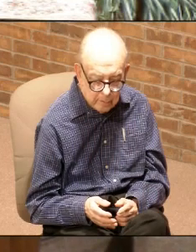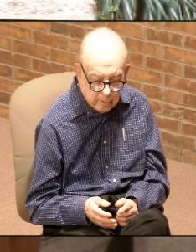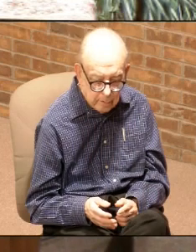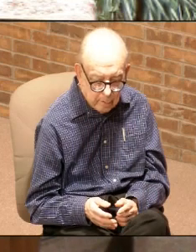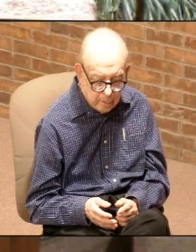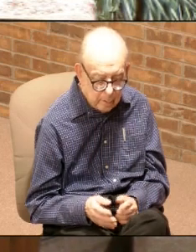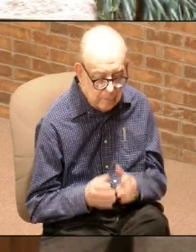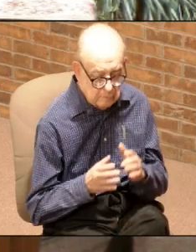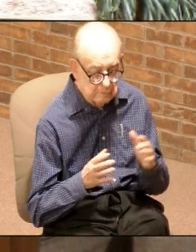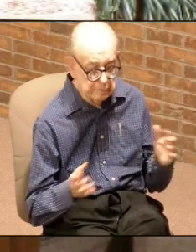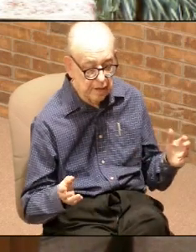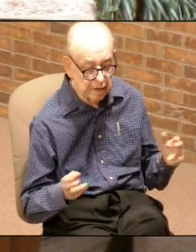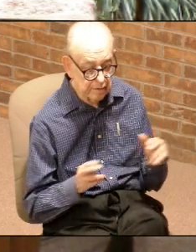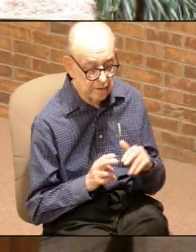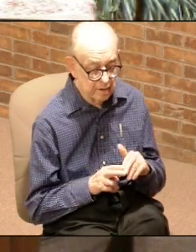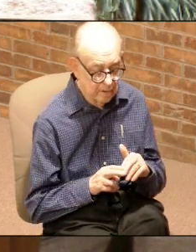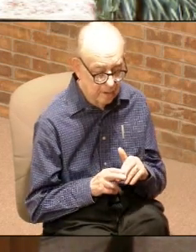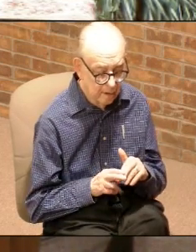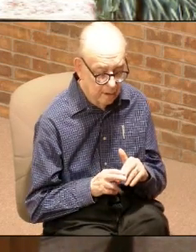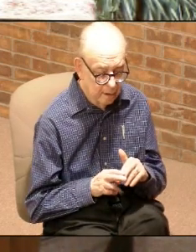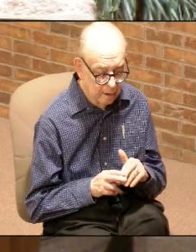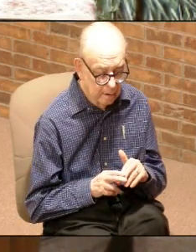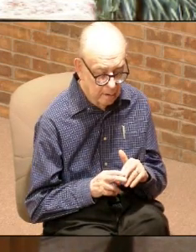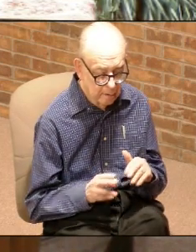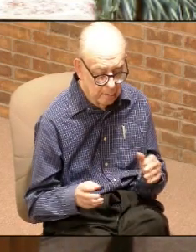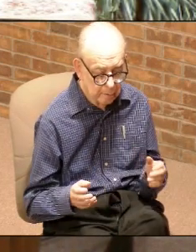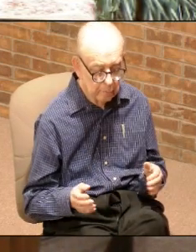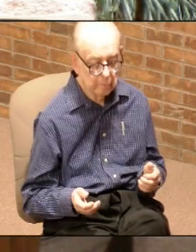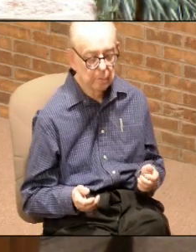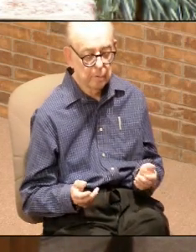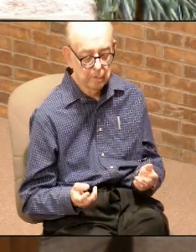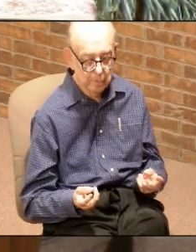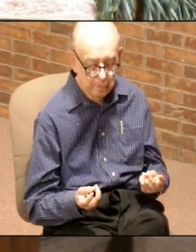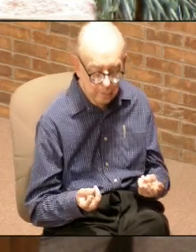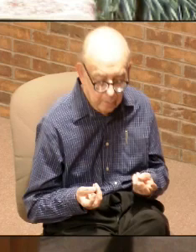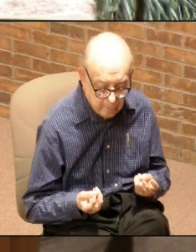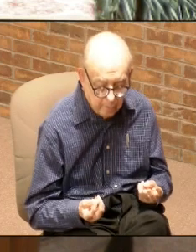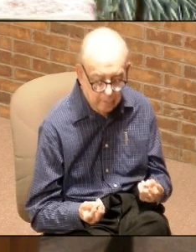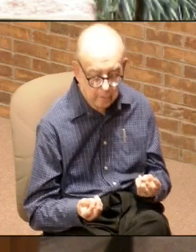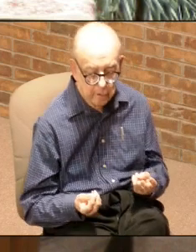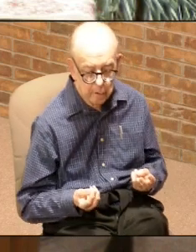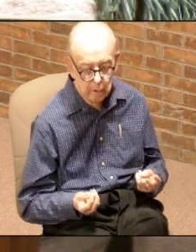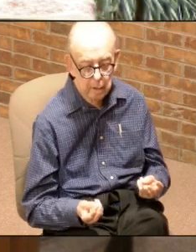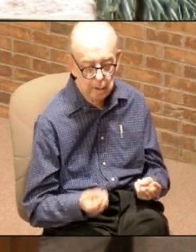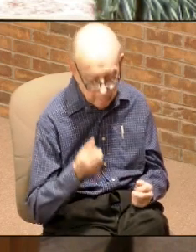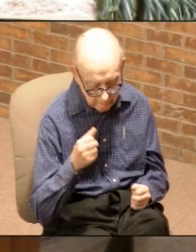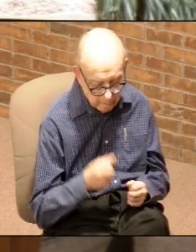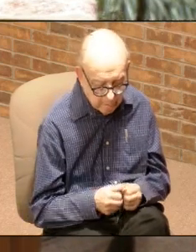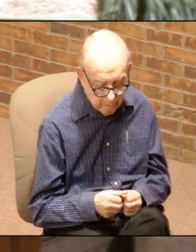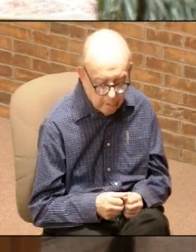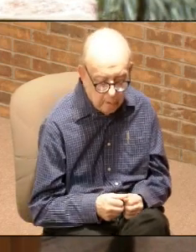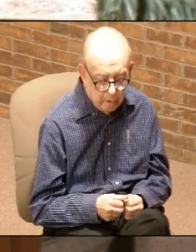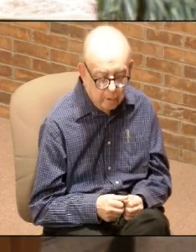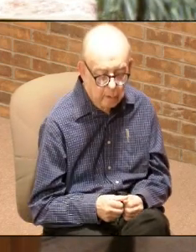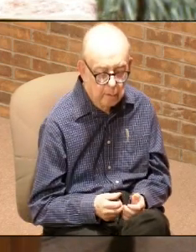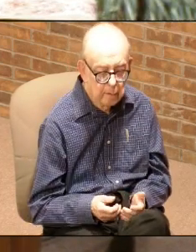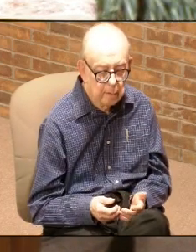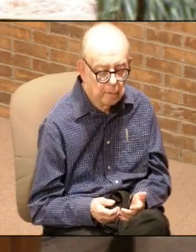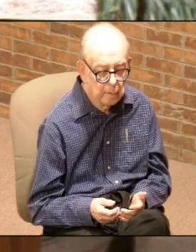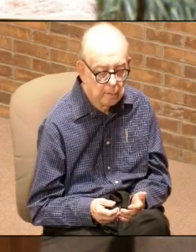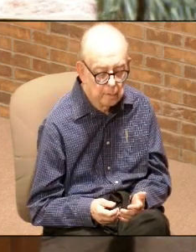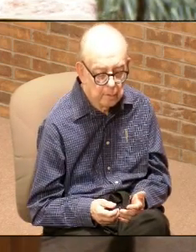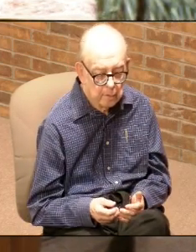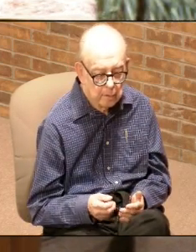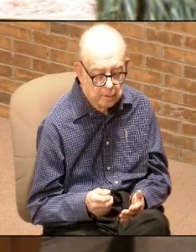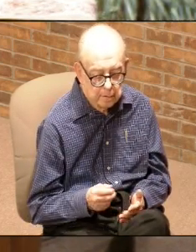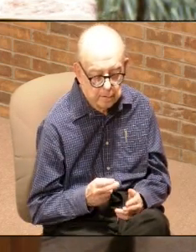big old chair, a big old rocking chair. And I don't remember if it's in the movie of Raggedy Ann or